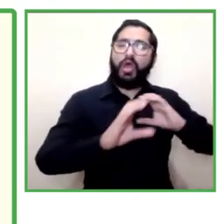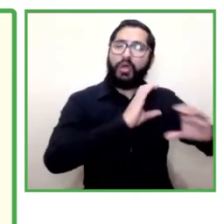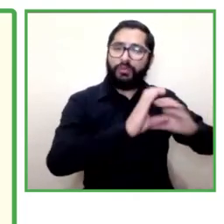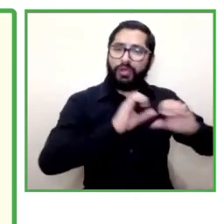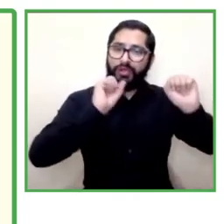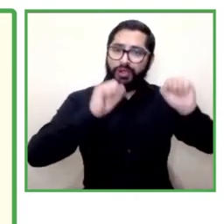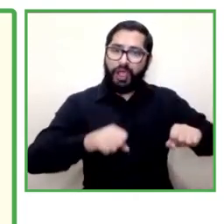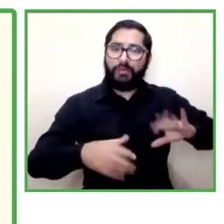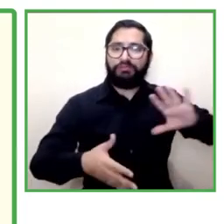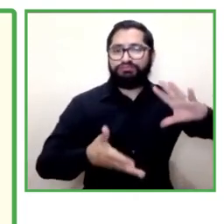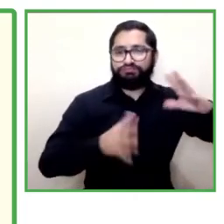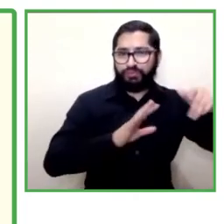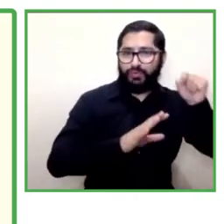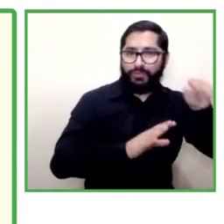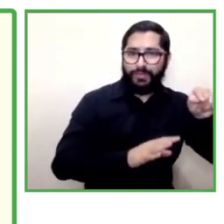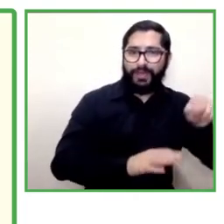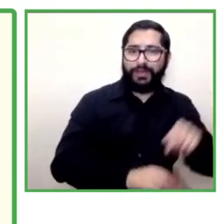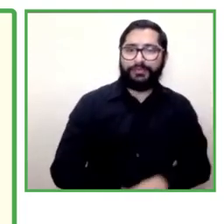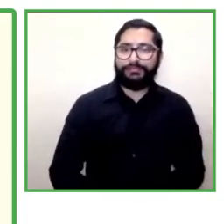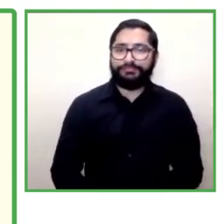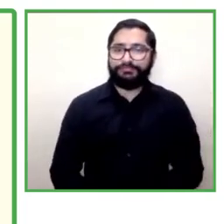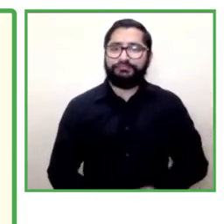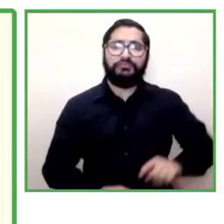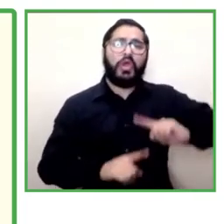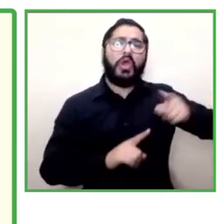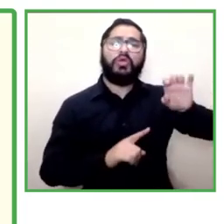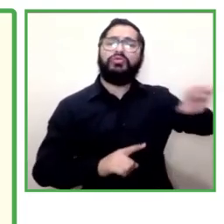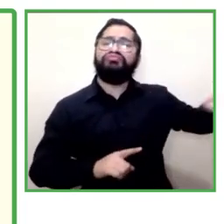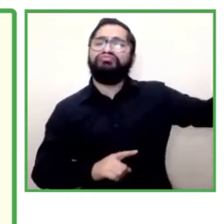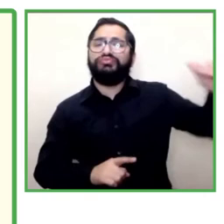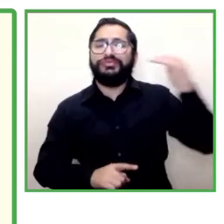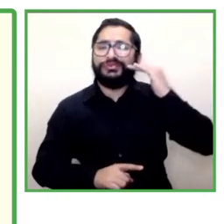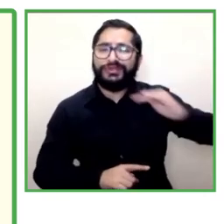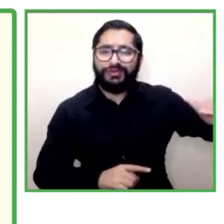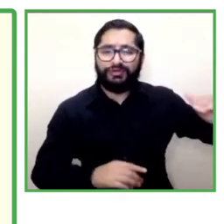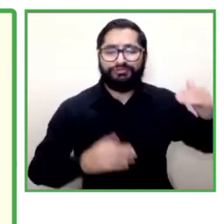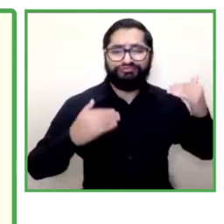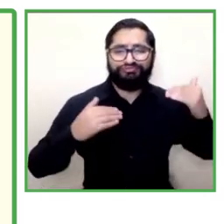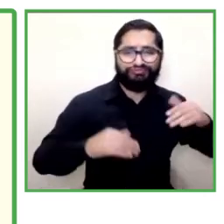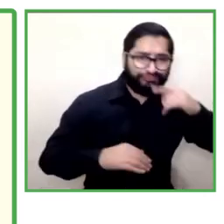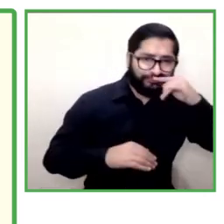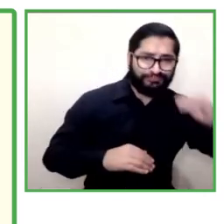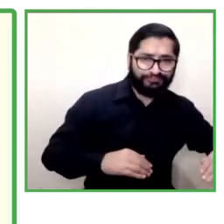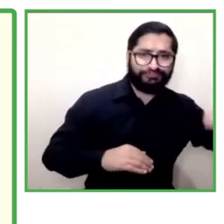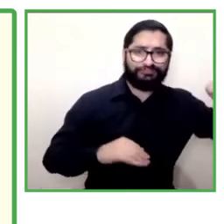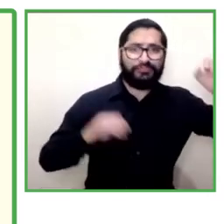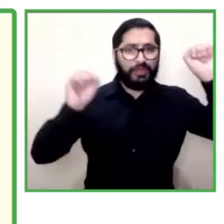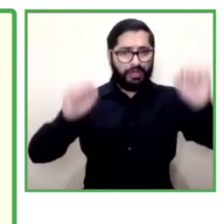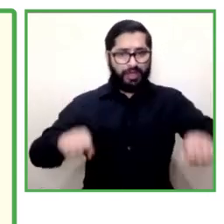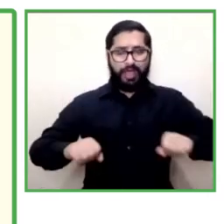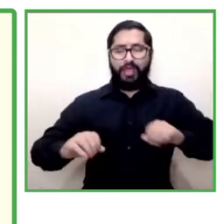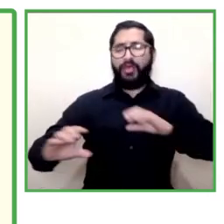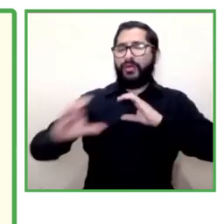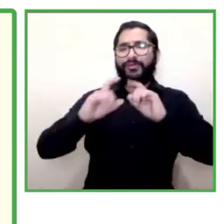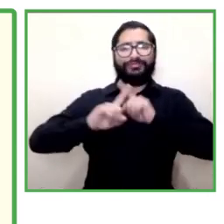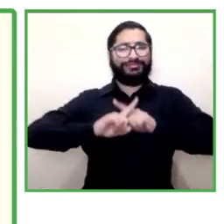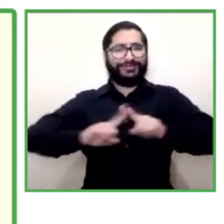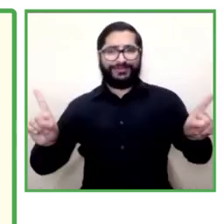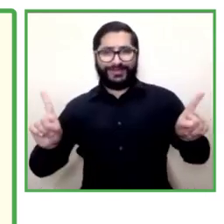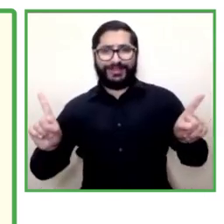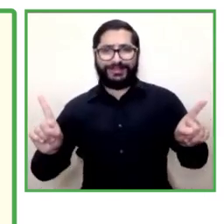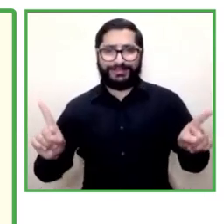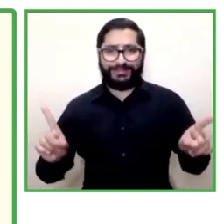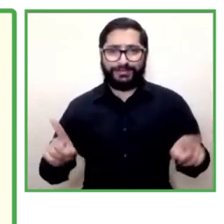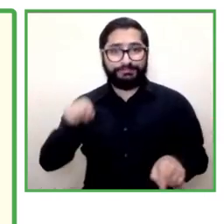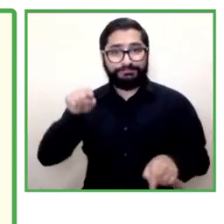will help them together with their spouse or friends or other family and their child to figure out what